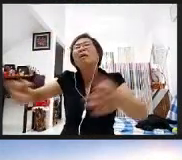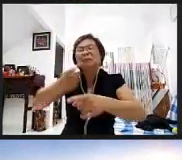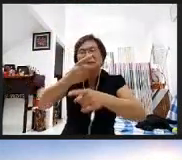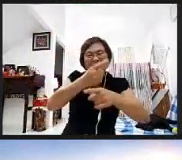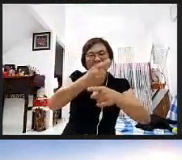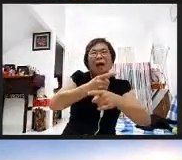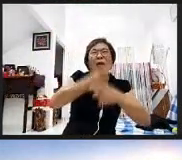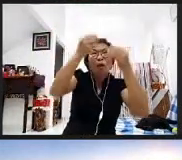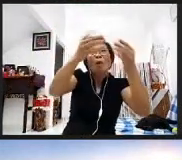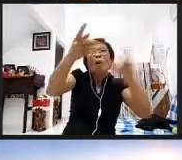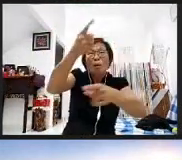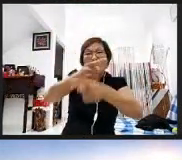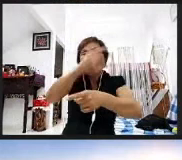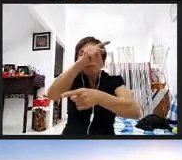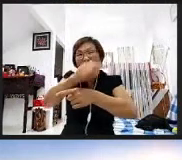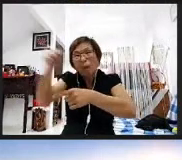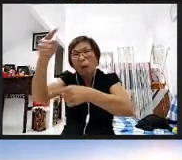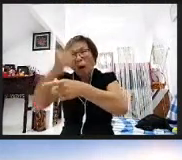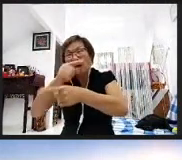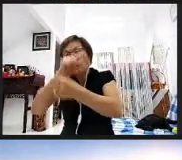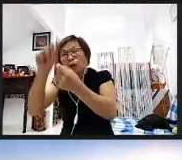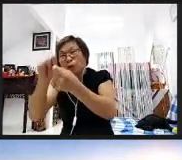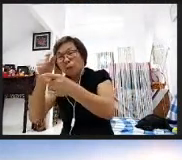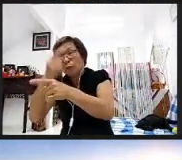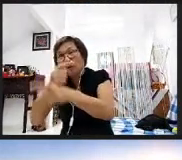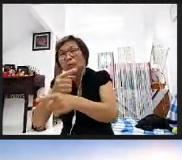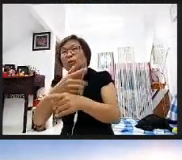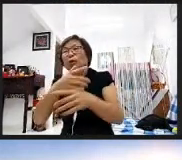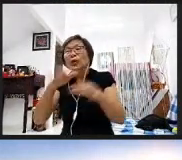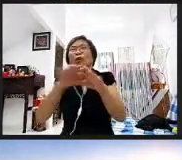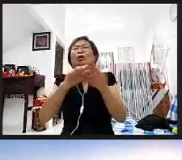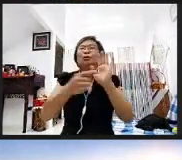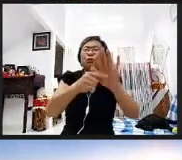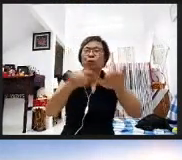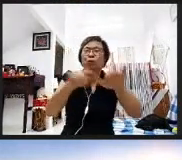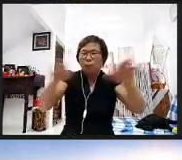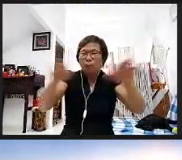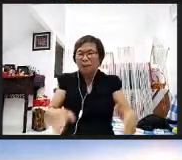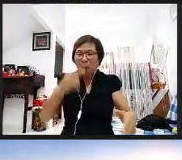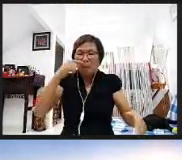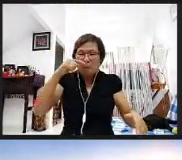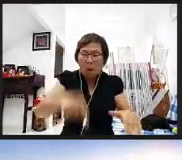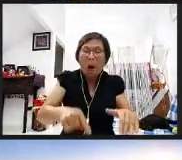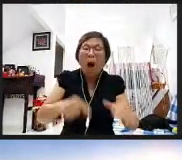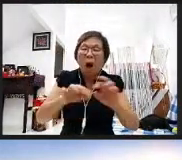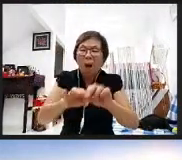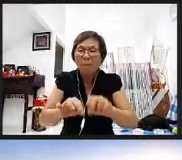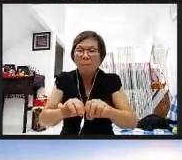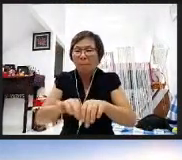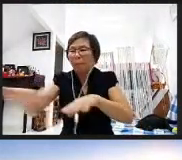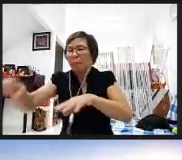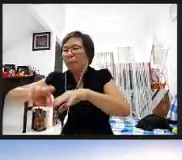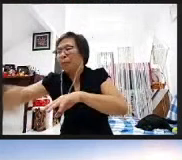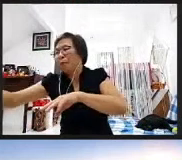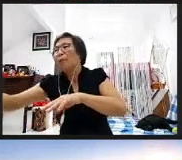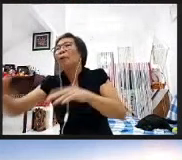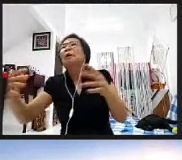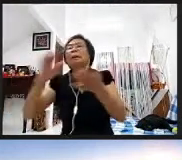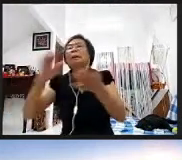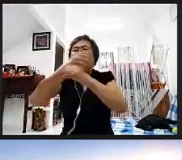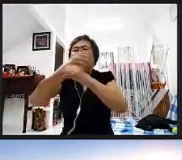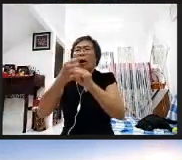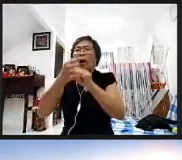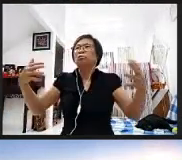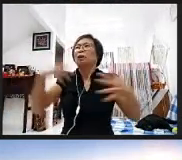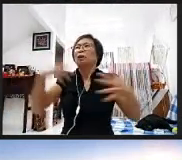accurate, because that aggravated the panic, that aggravated the fear. Today, we know that most of